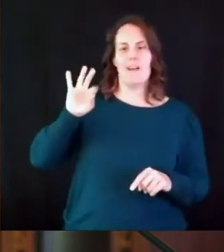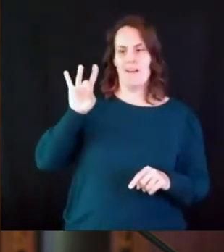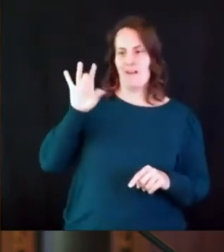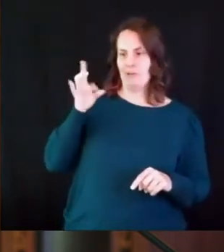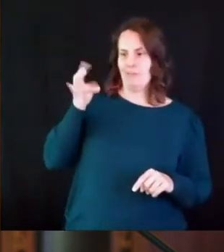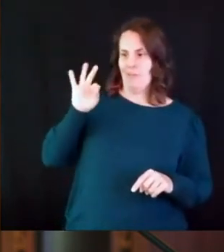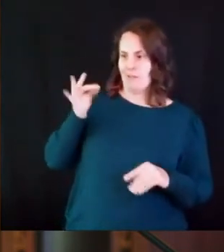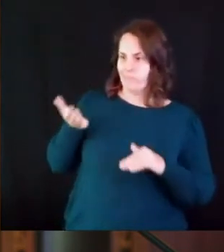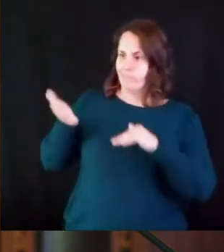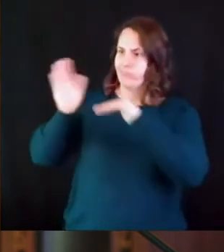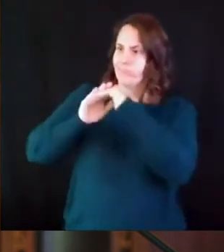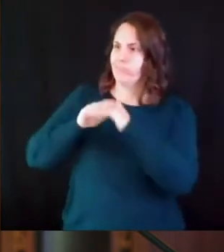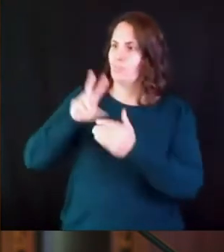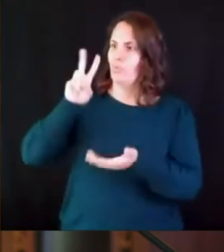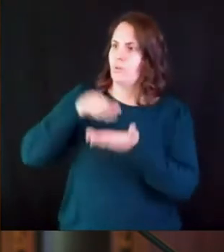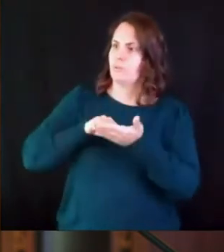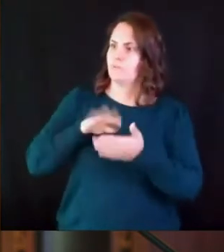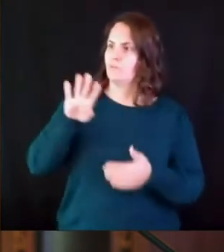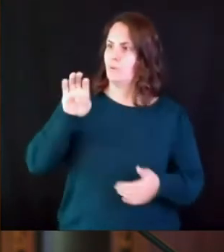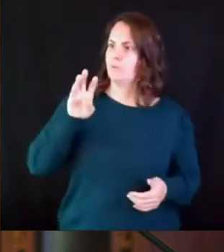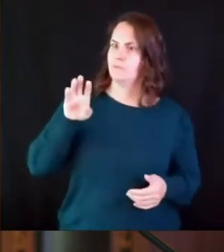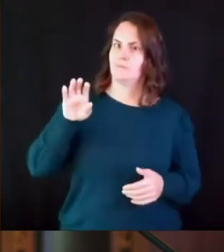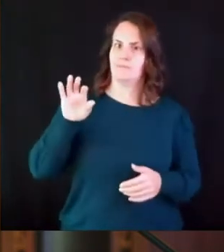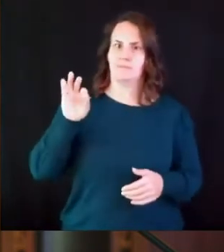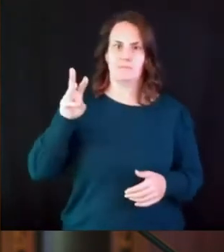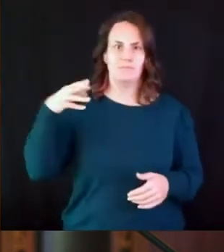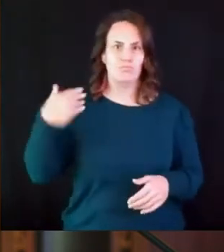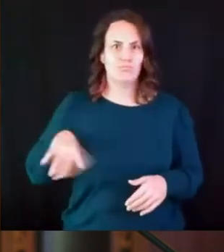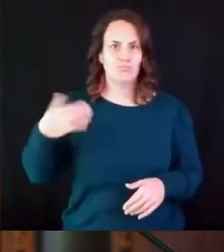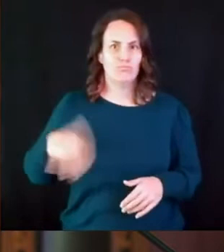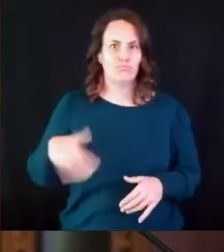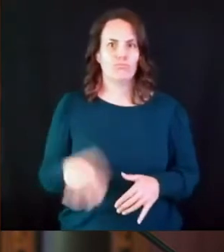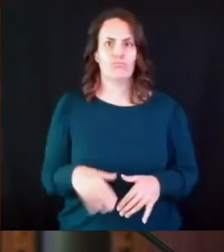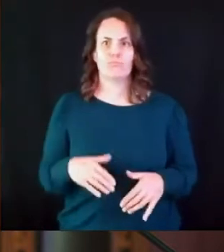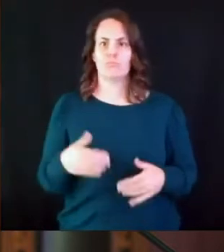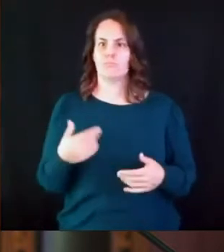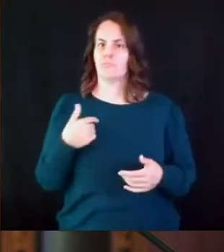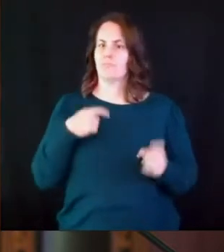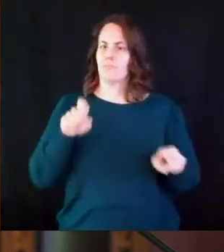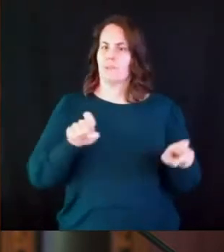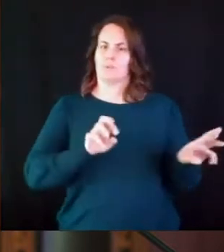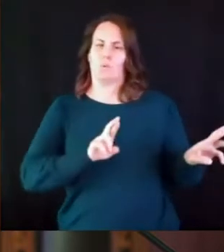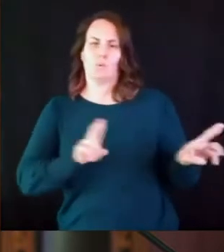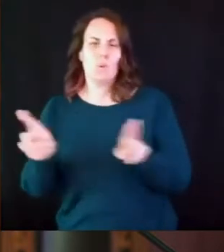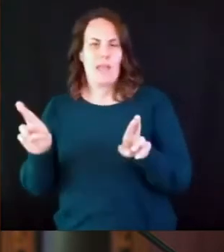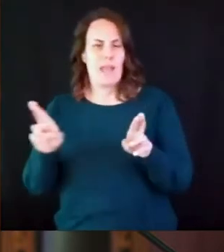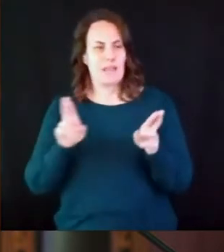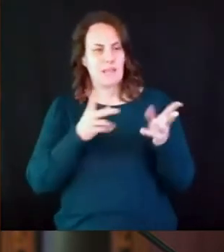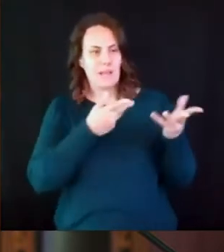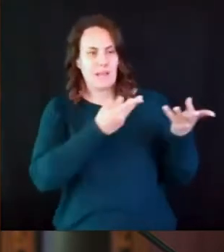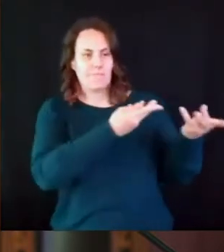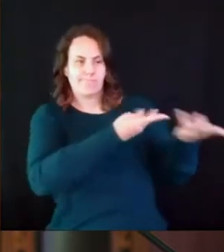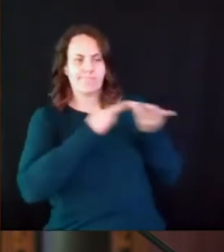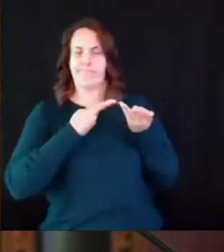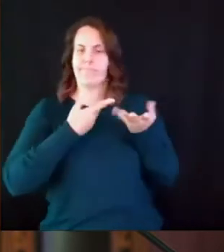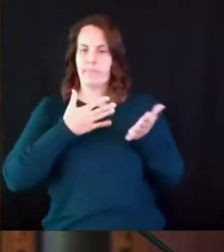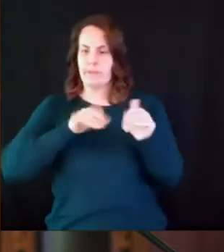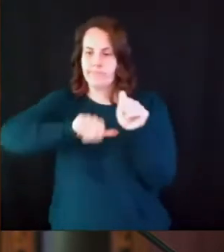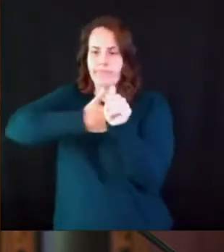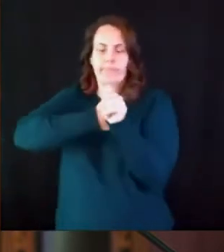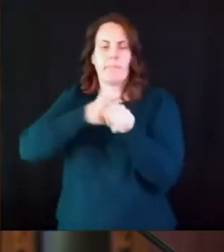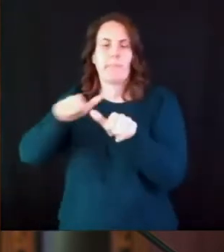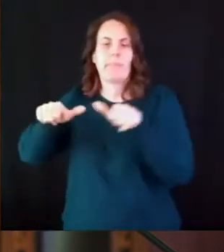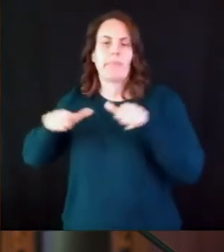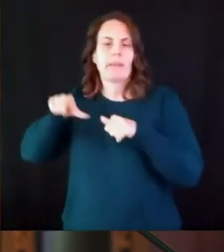prepare for that. We are one of only a few states in the country to need to open an alternate care